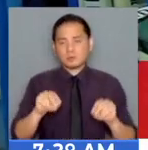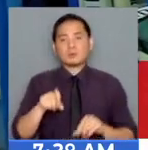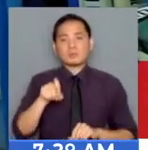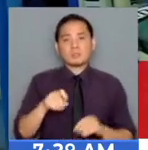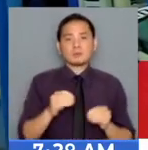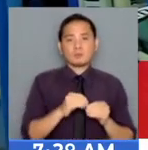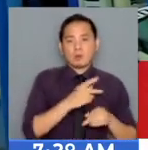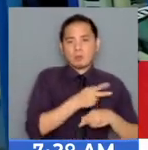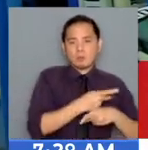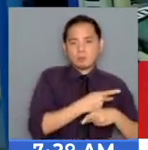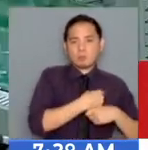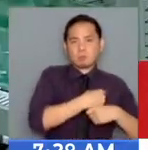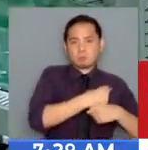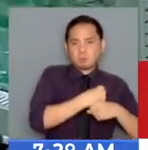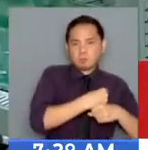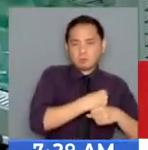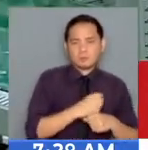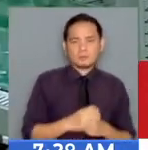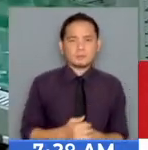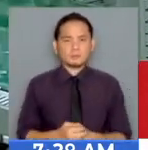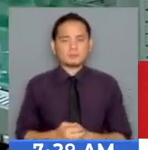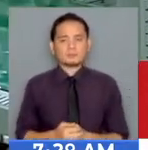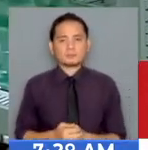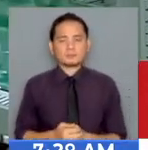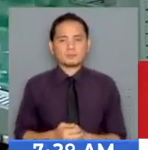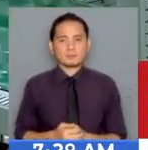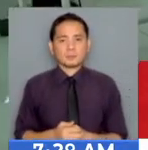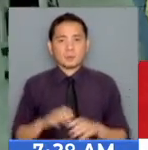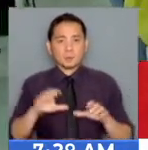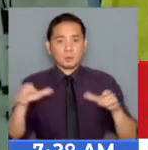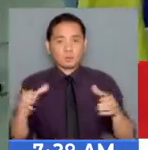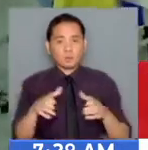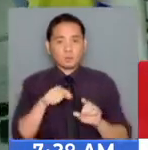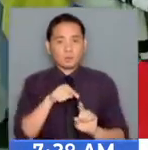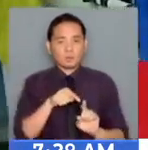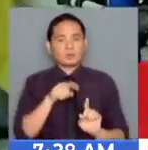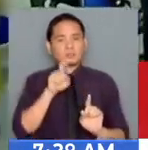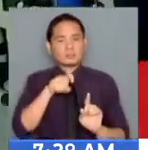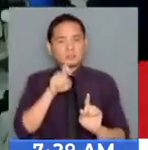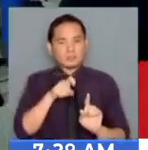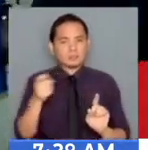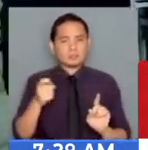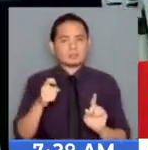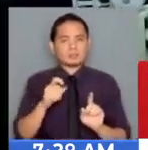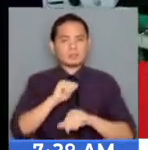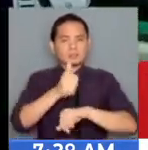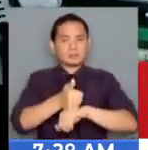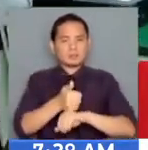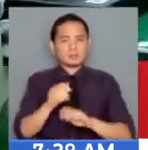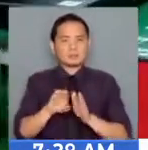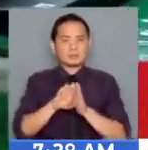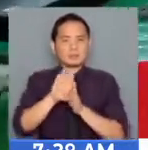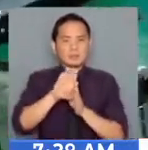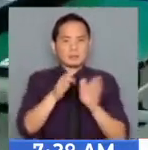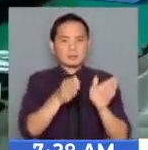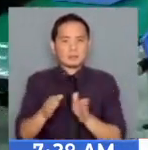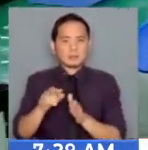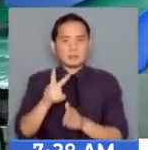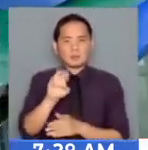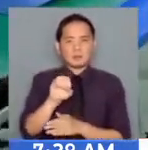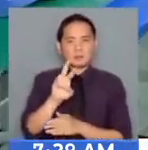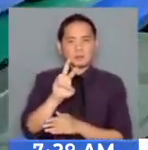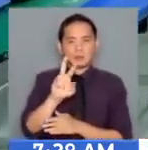employers Confederation of the Philippines Philippine export development plan now in 2023 hang on 2028